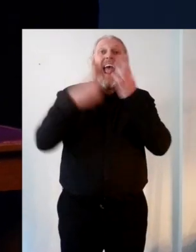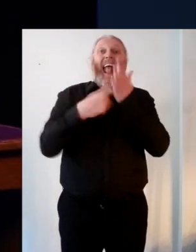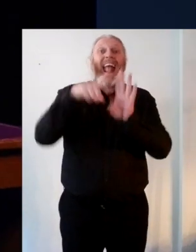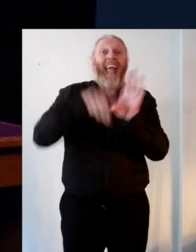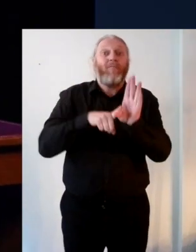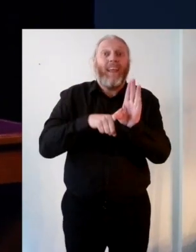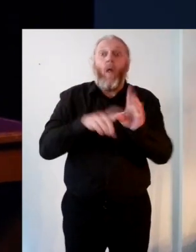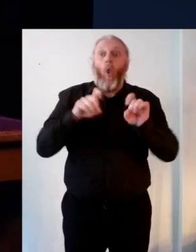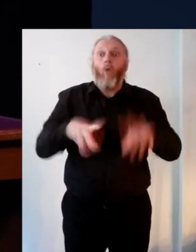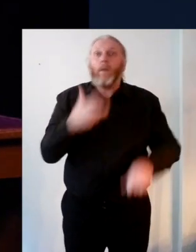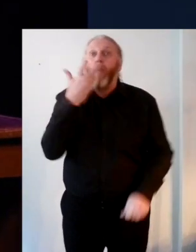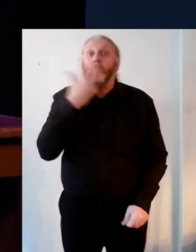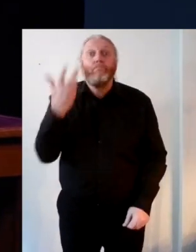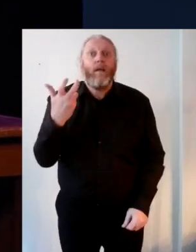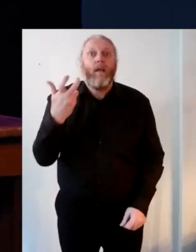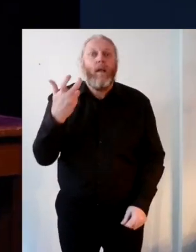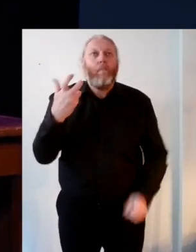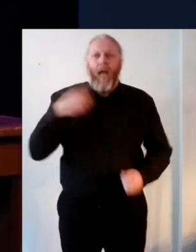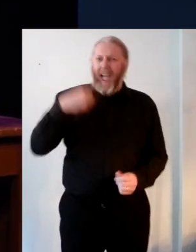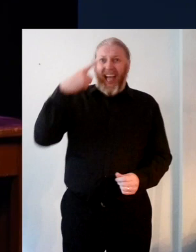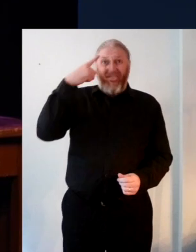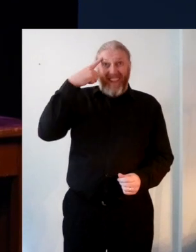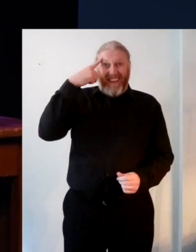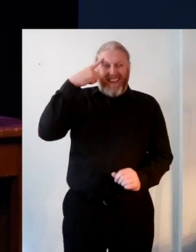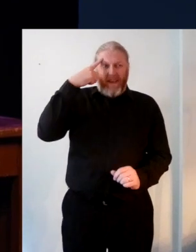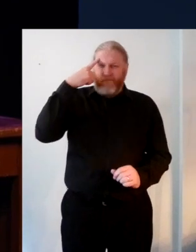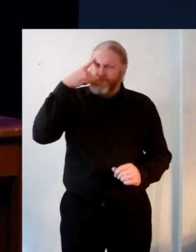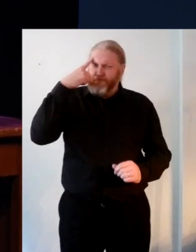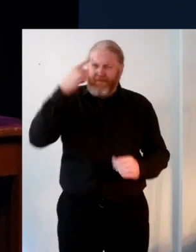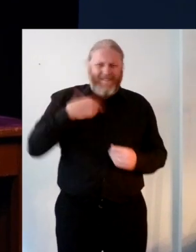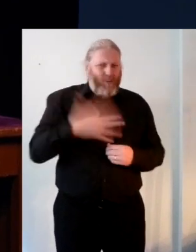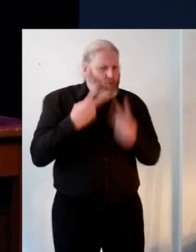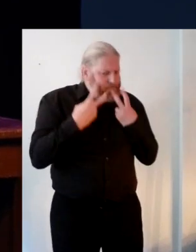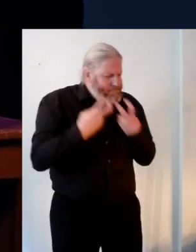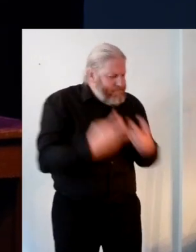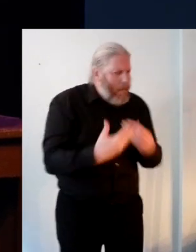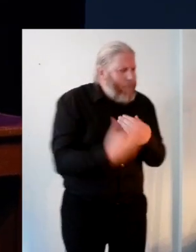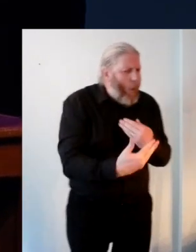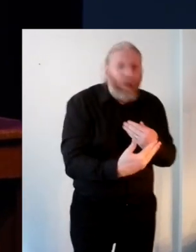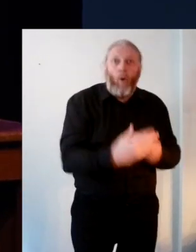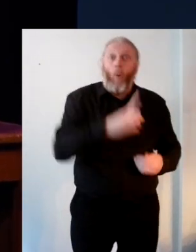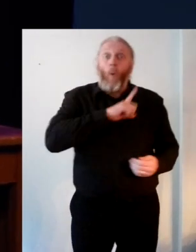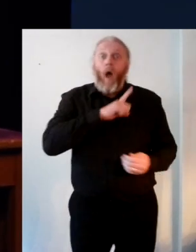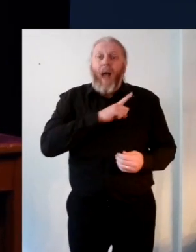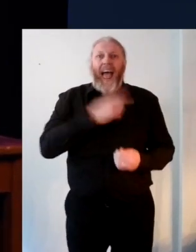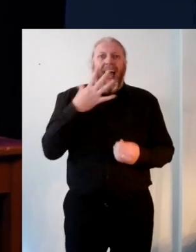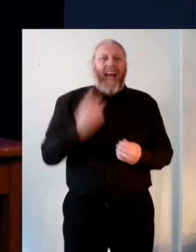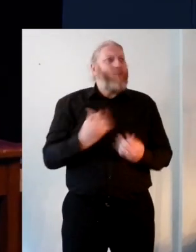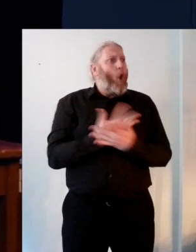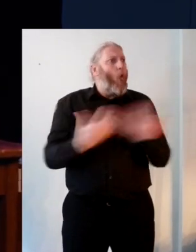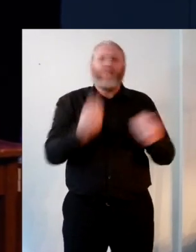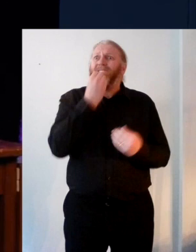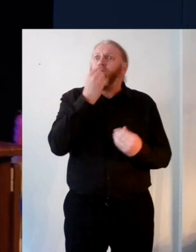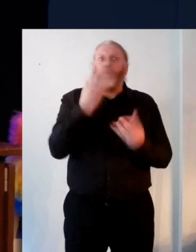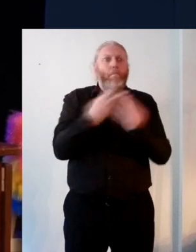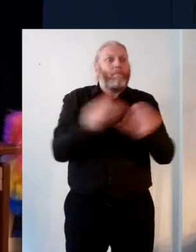lost the plums, but I think it goes deeper than that. You see, kids, there's lots of food going missing at the